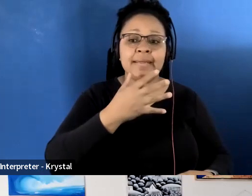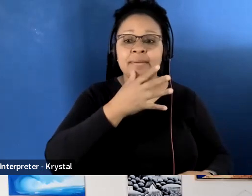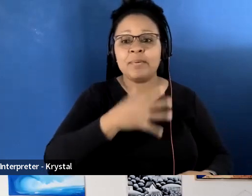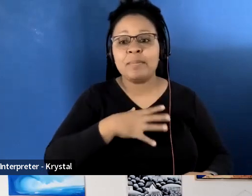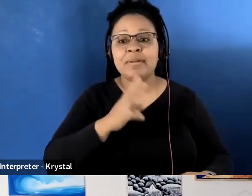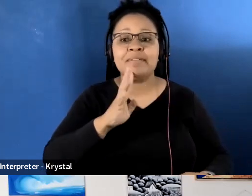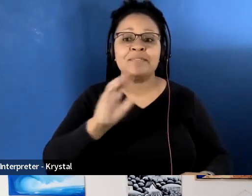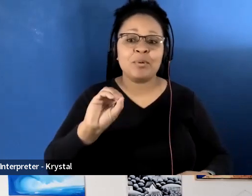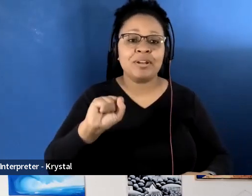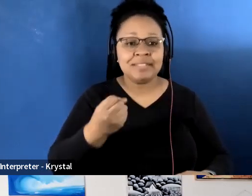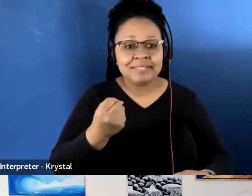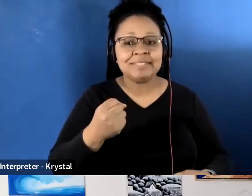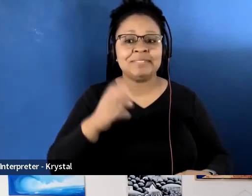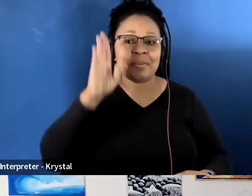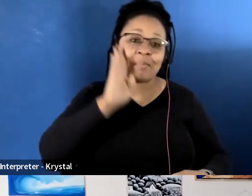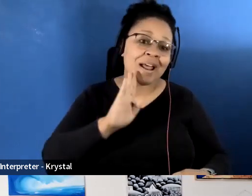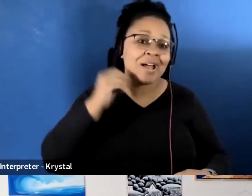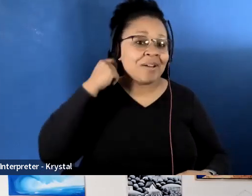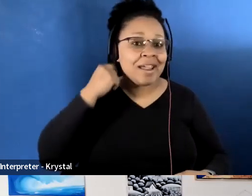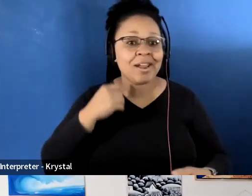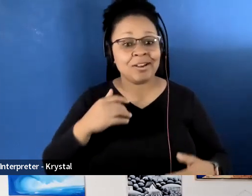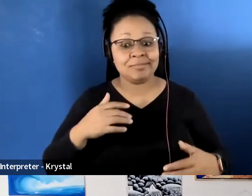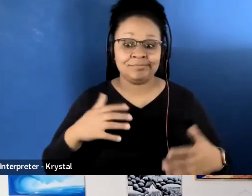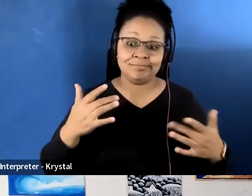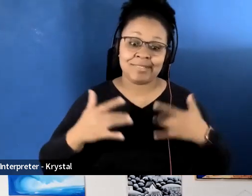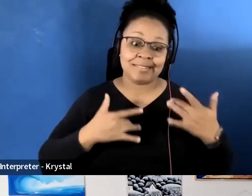brown hair. That's about as exciting as I get.